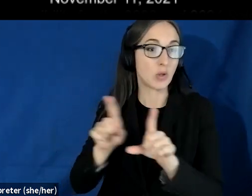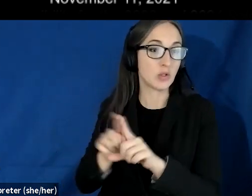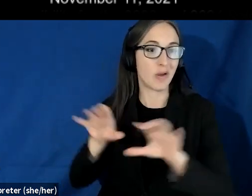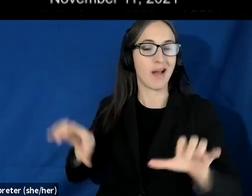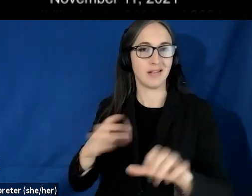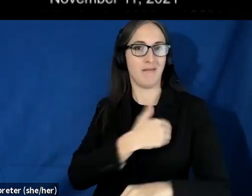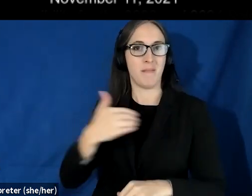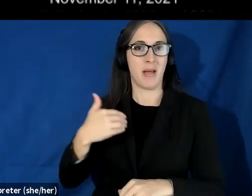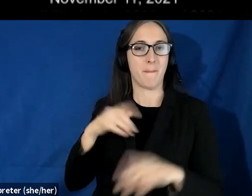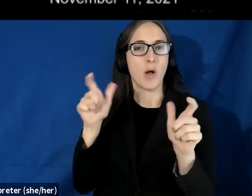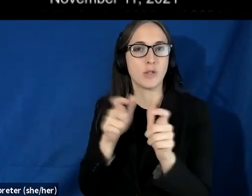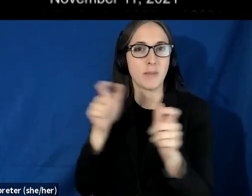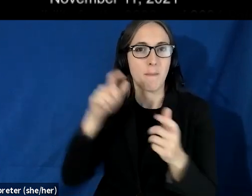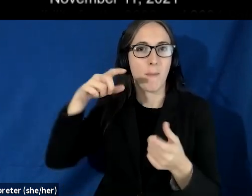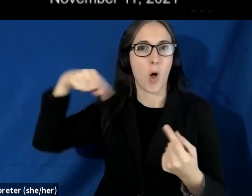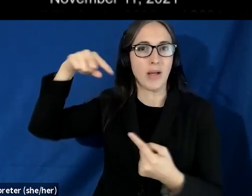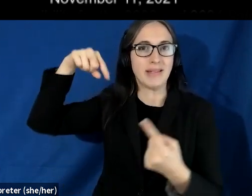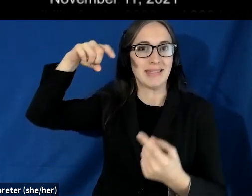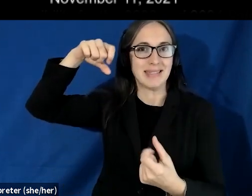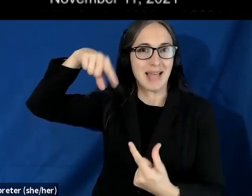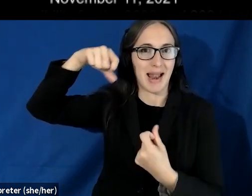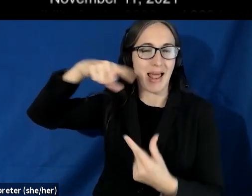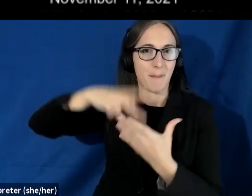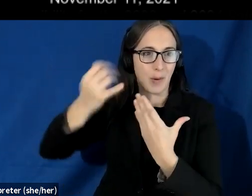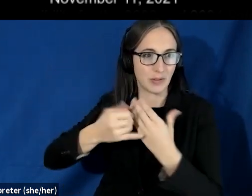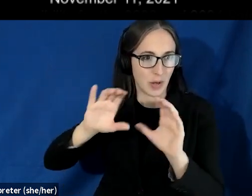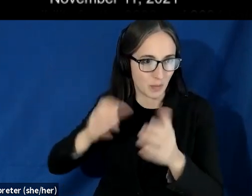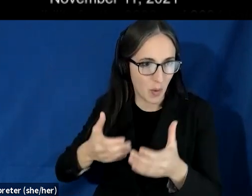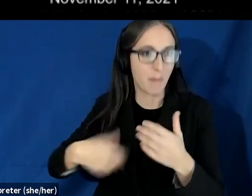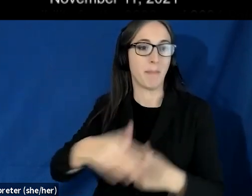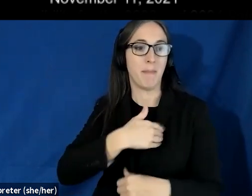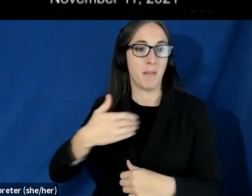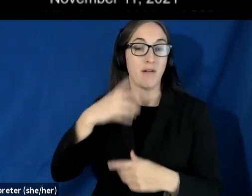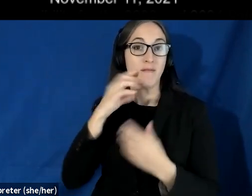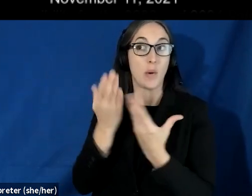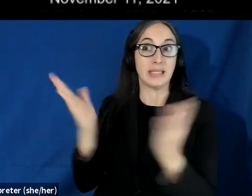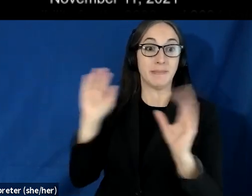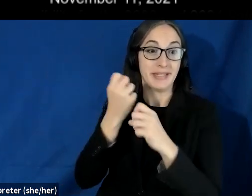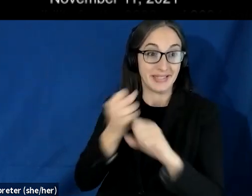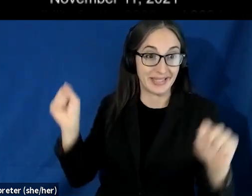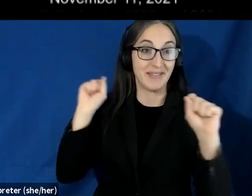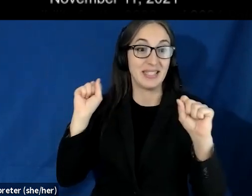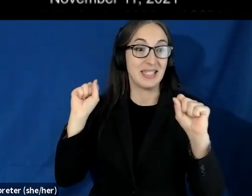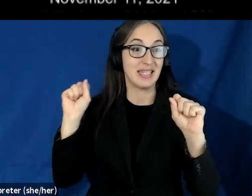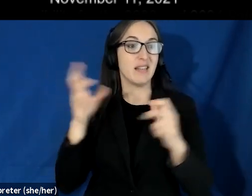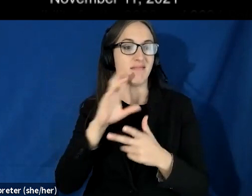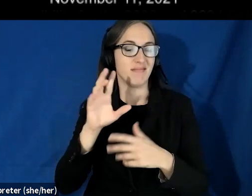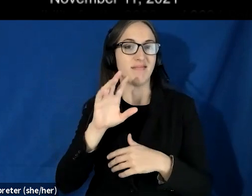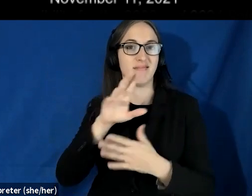Group, Space Safety and Sustainability Project Group, and a national point of contact for my country at SGAC.